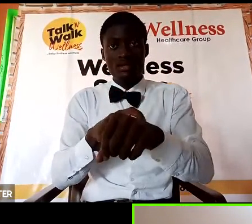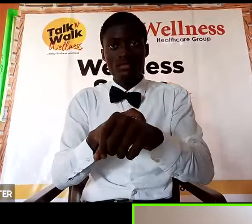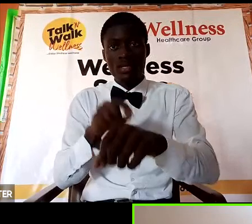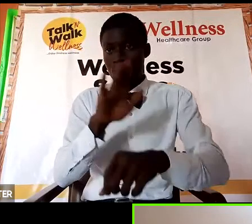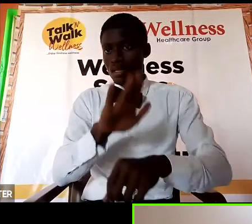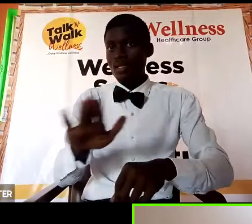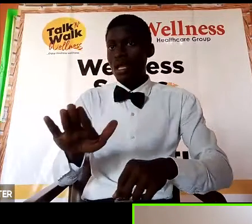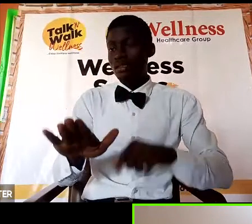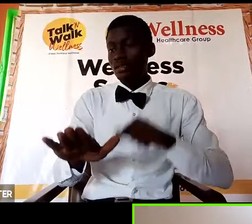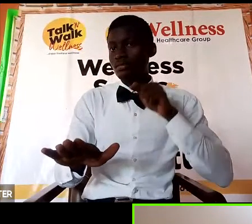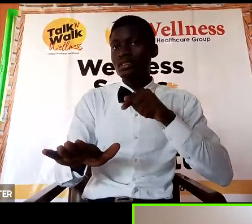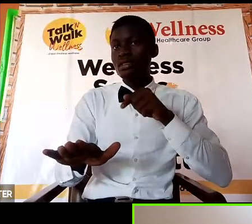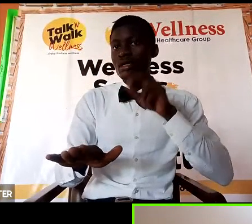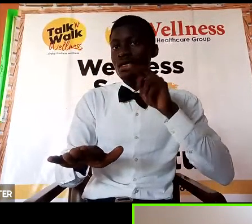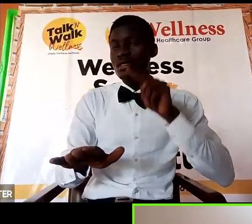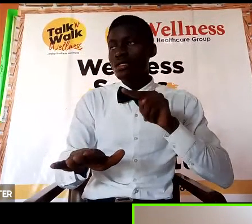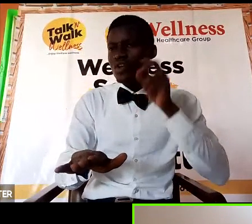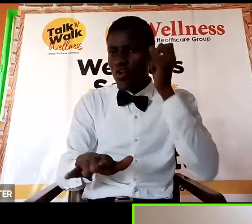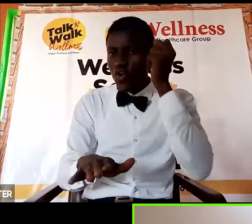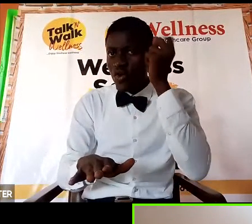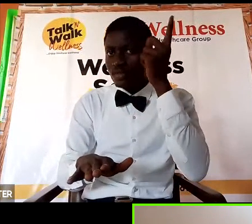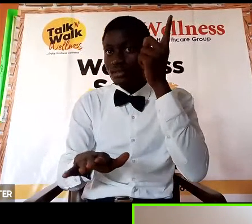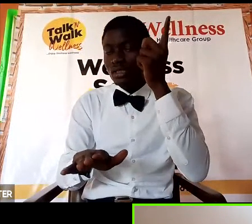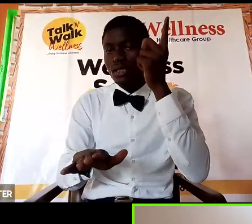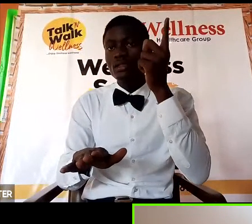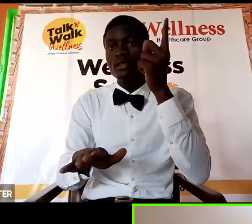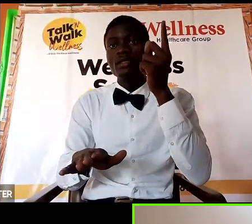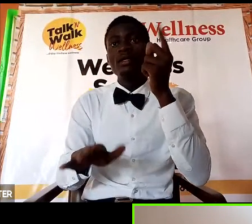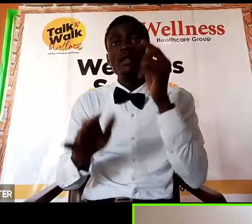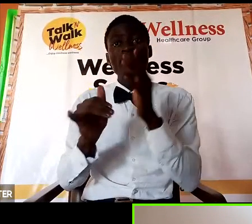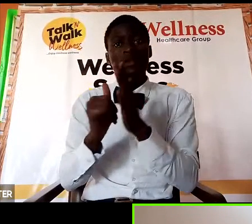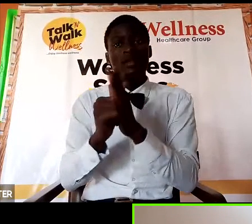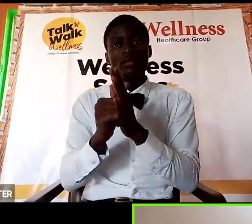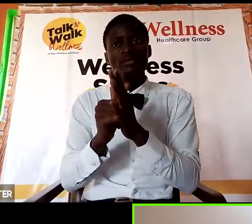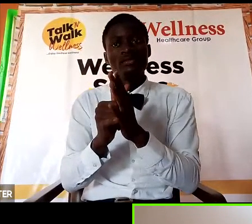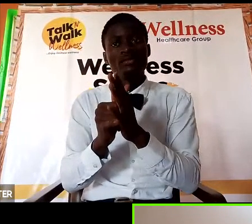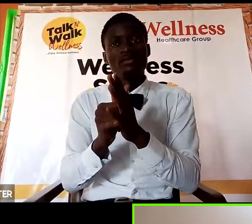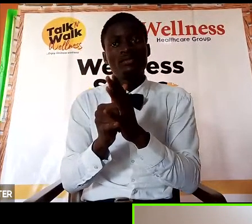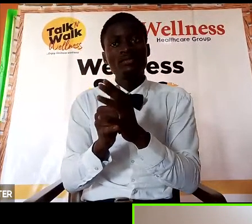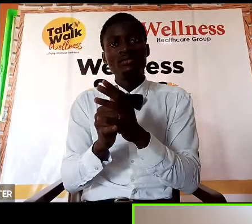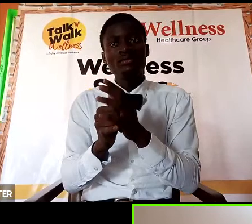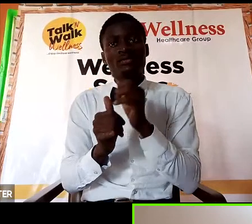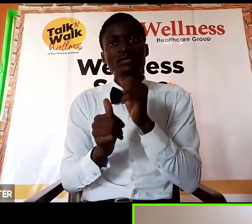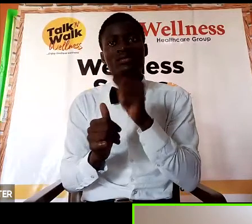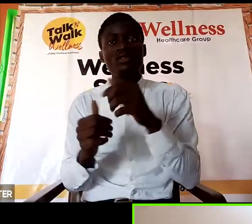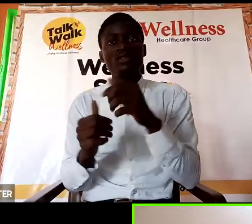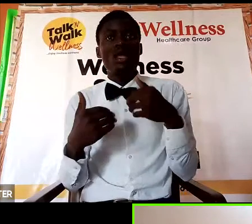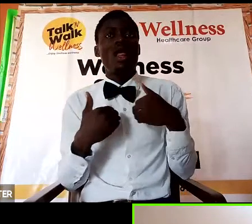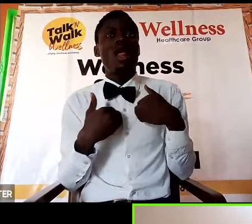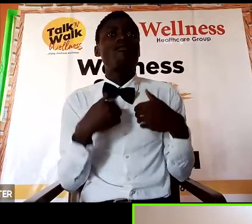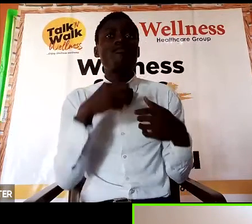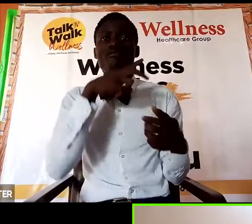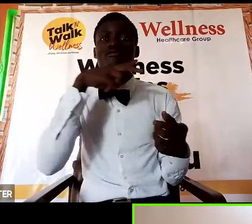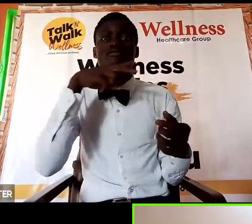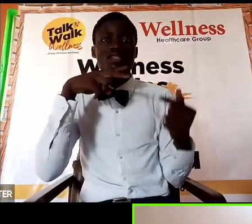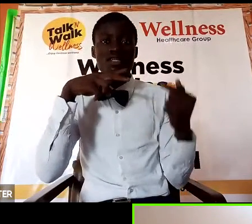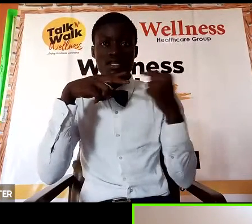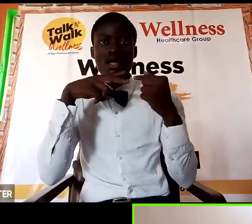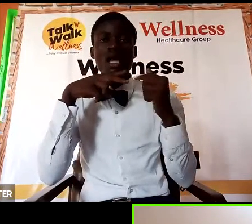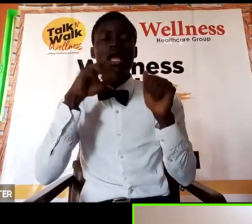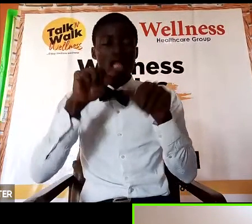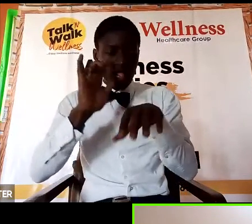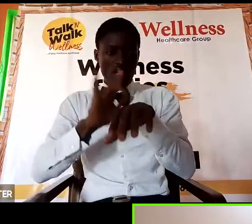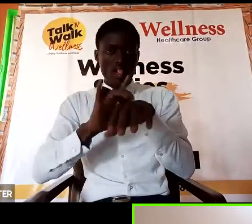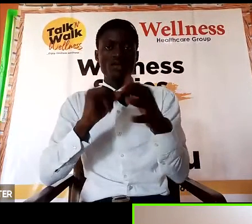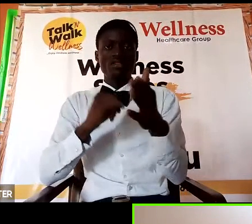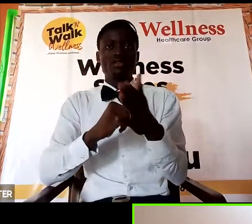I have penis, I have vagina, I could touch it and it feels good.